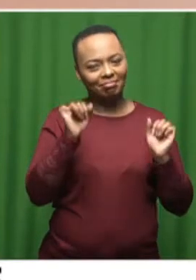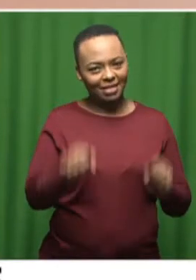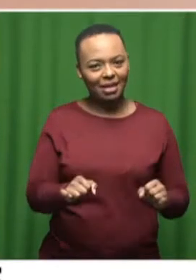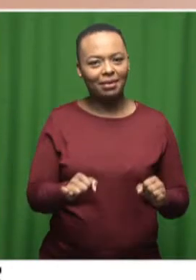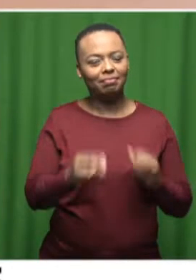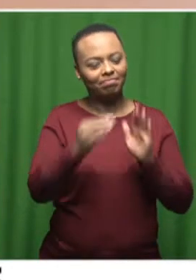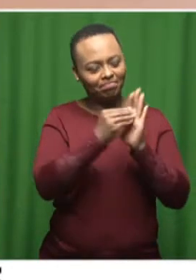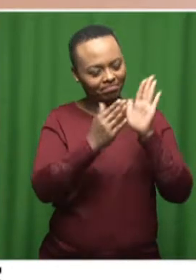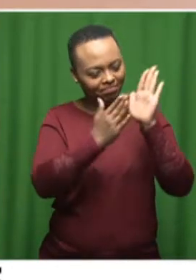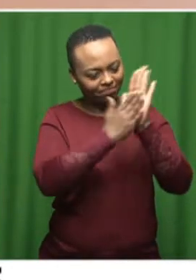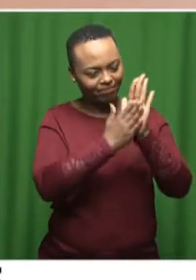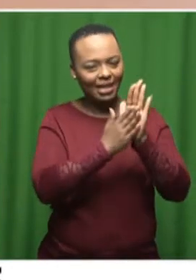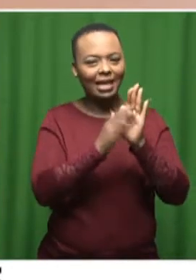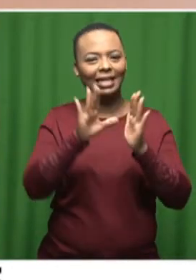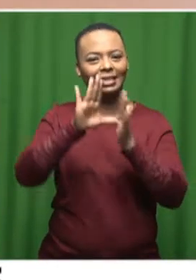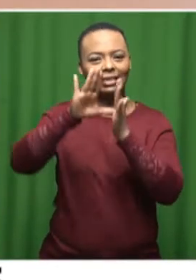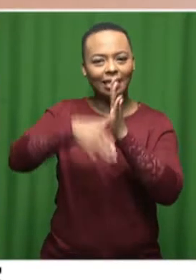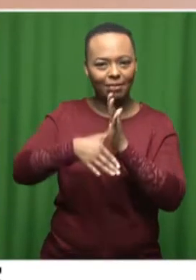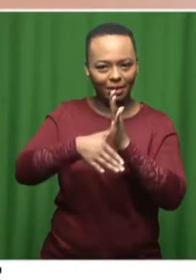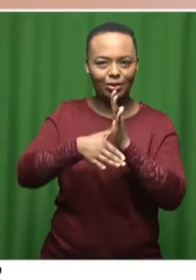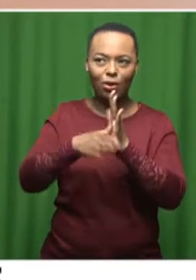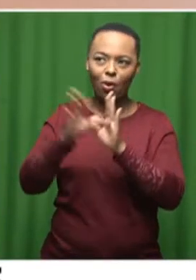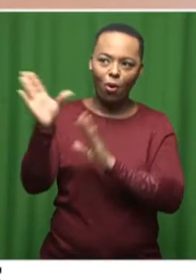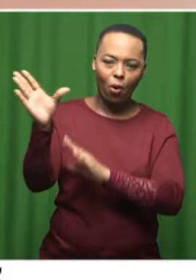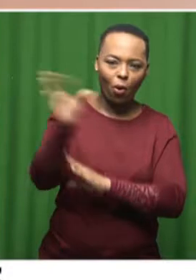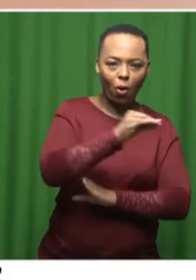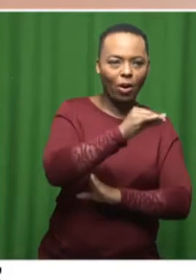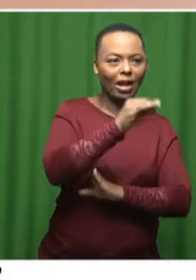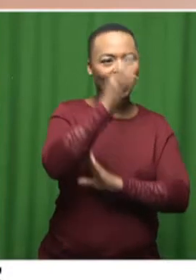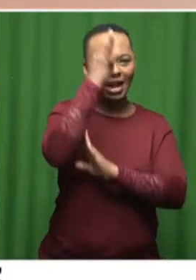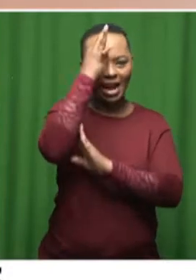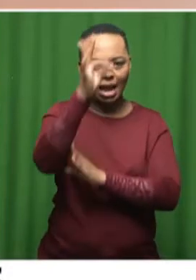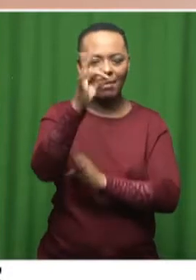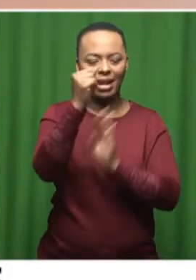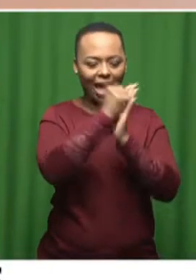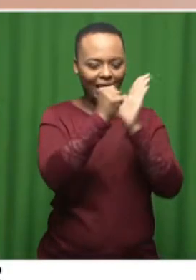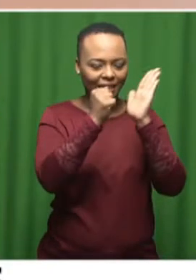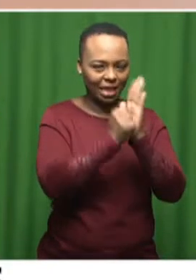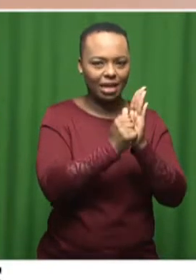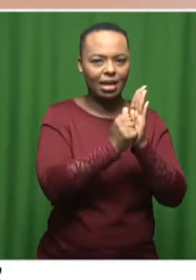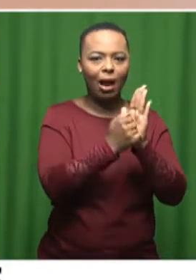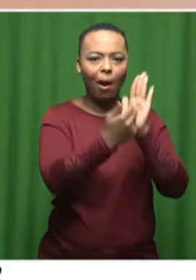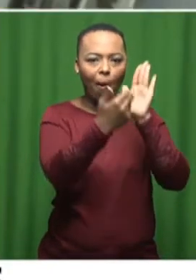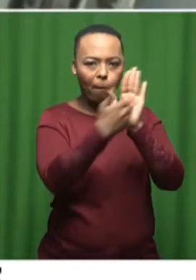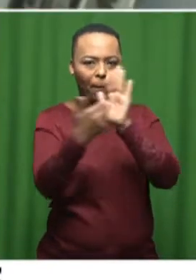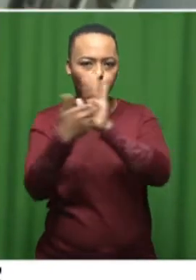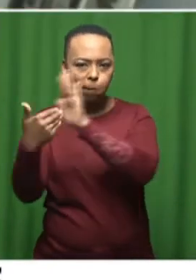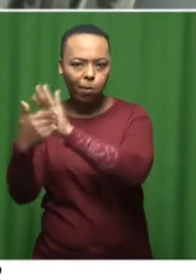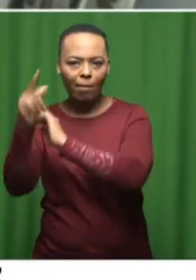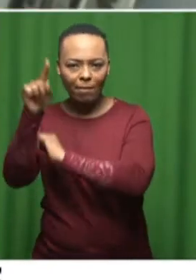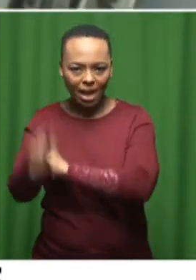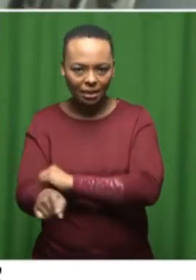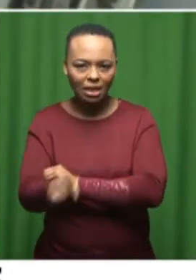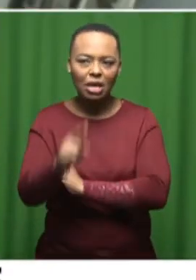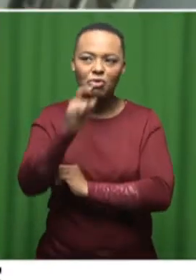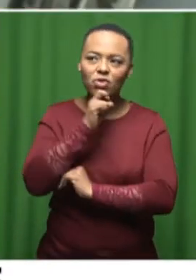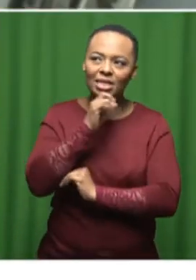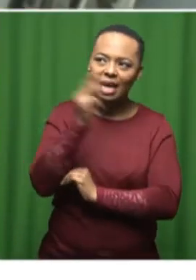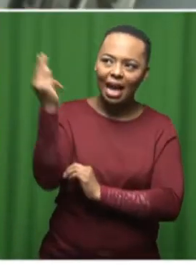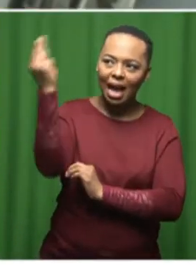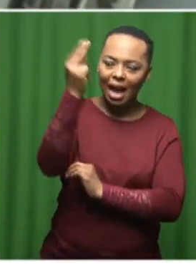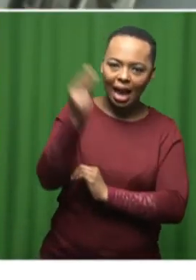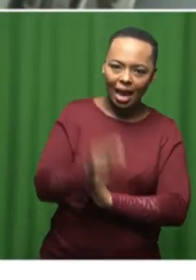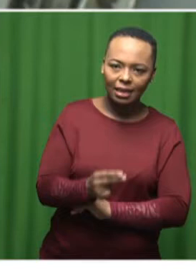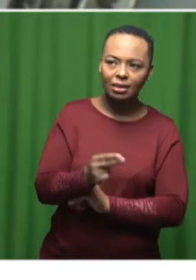to be on every institution and our government's agenda. We're using the arts as a vehicle also to